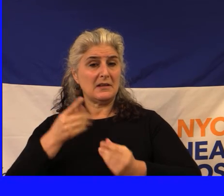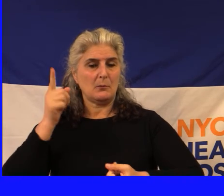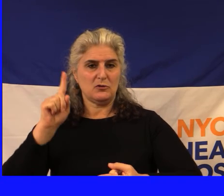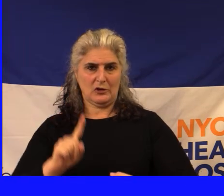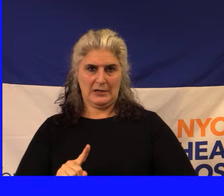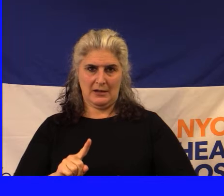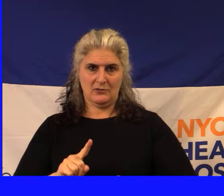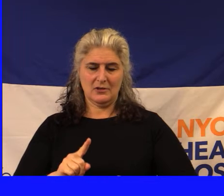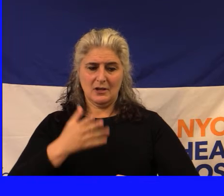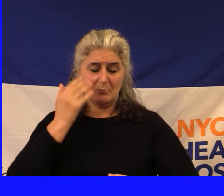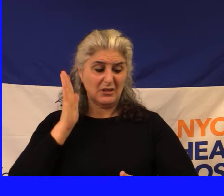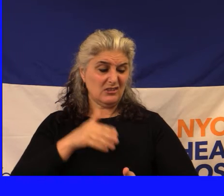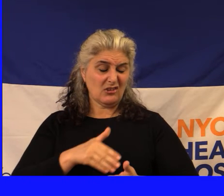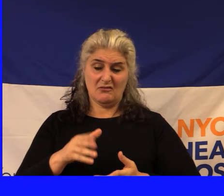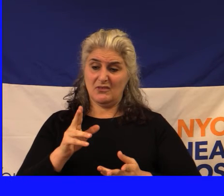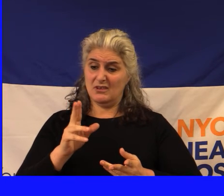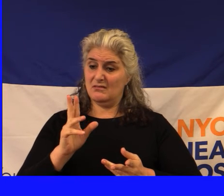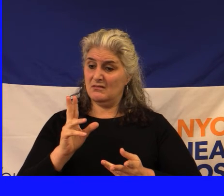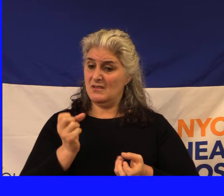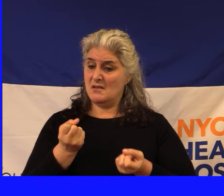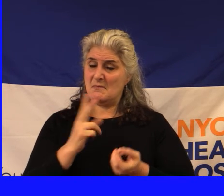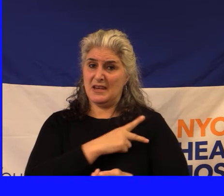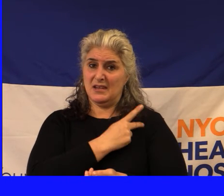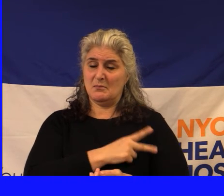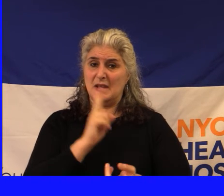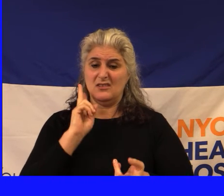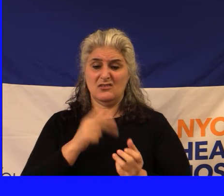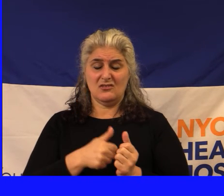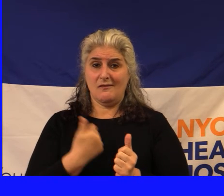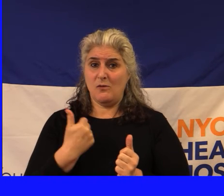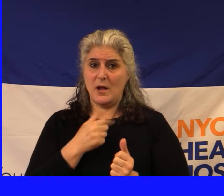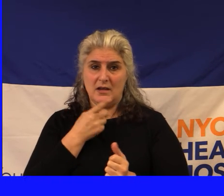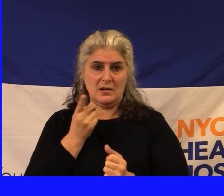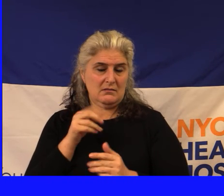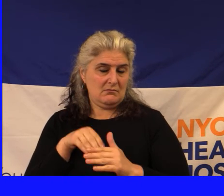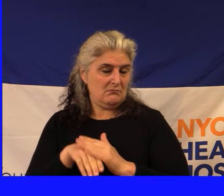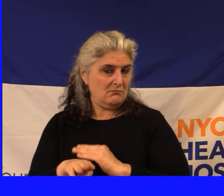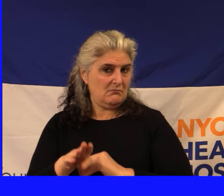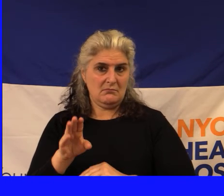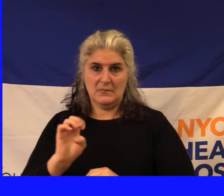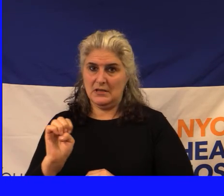of patients stayed away from the ER if they